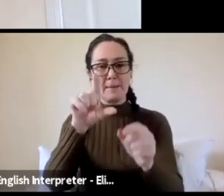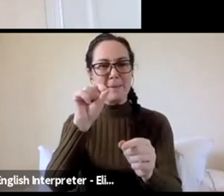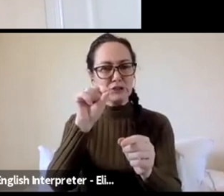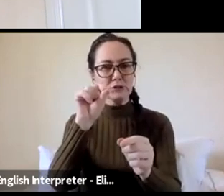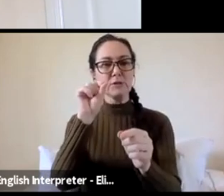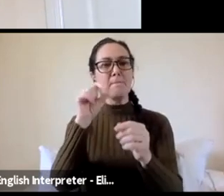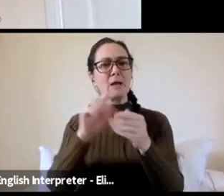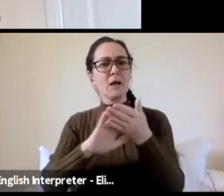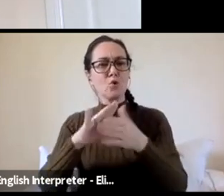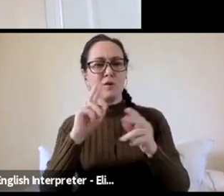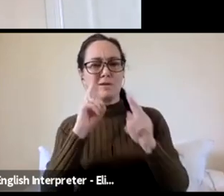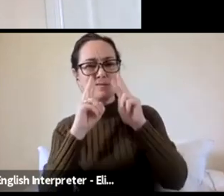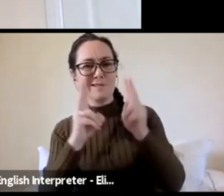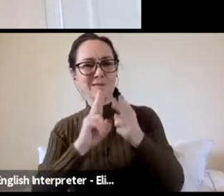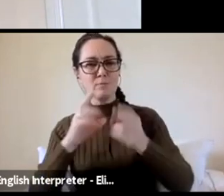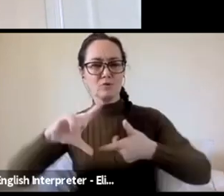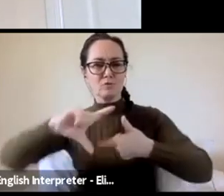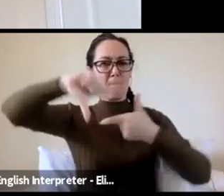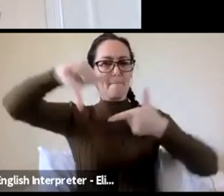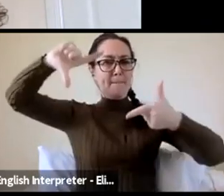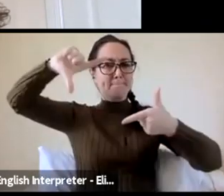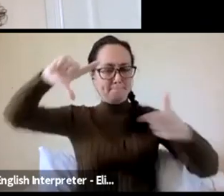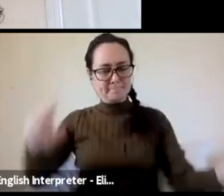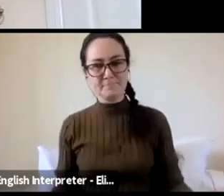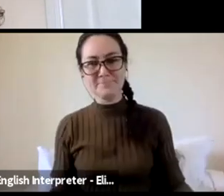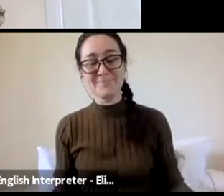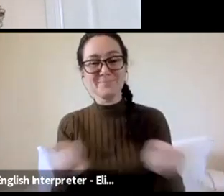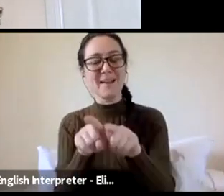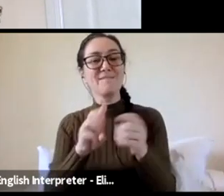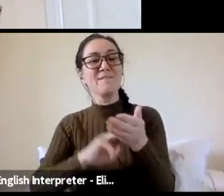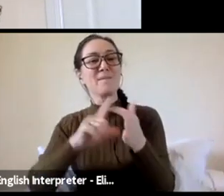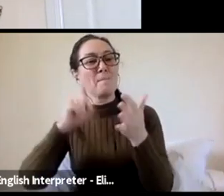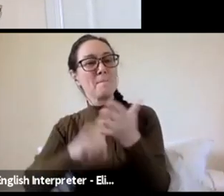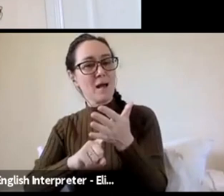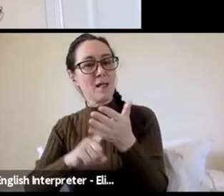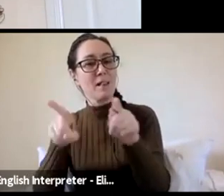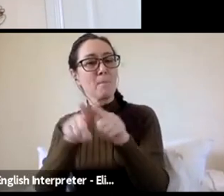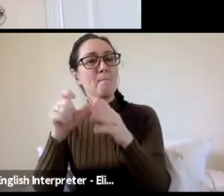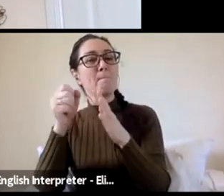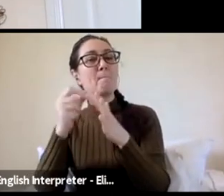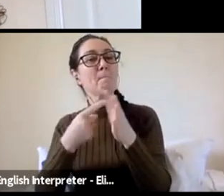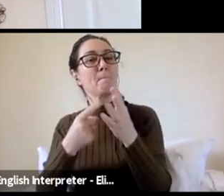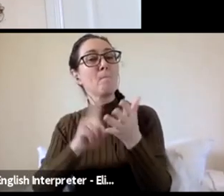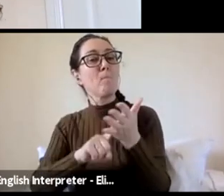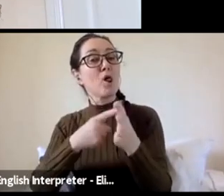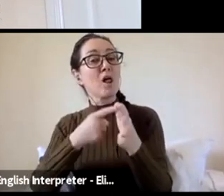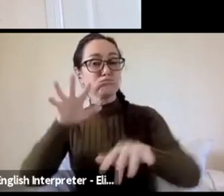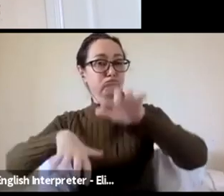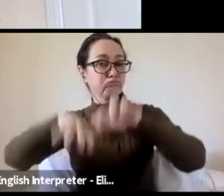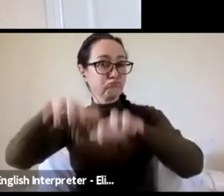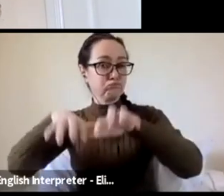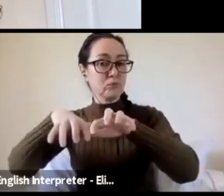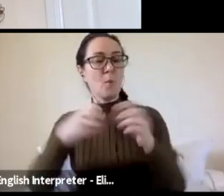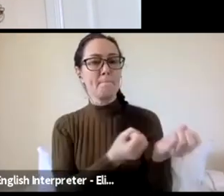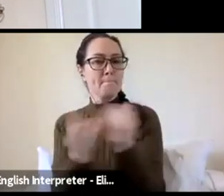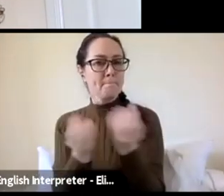bigger and you can see them okay. We also have lovely Mel and Paula, who are our electronic note takers, and you'll see that they're